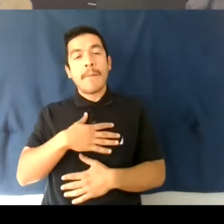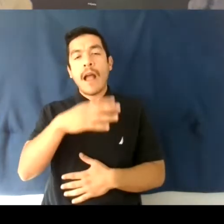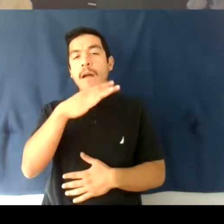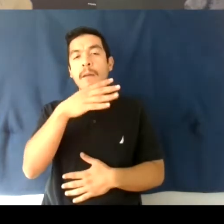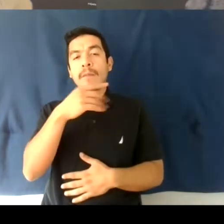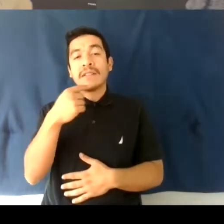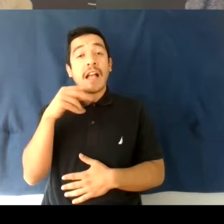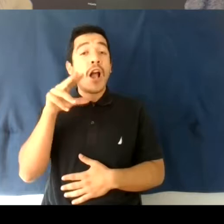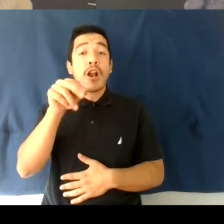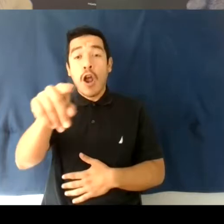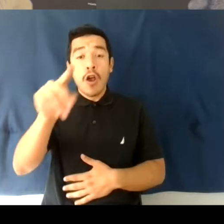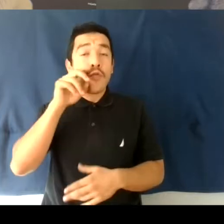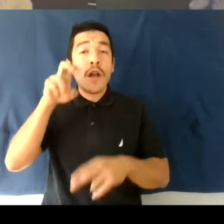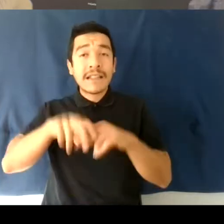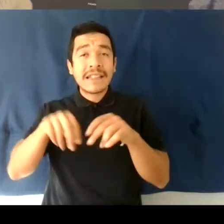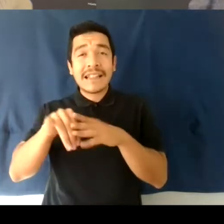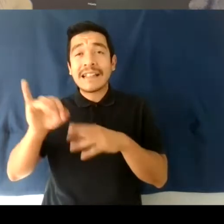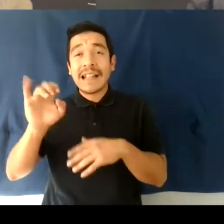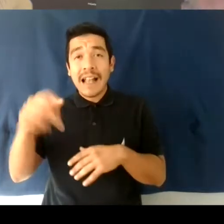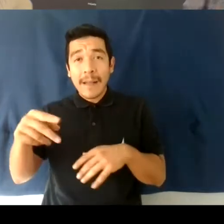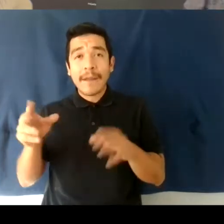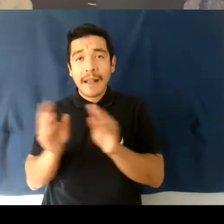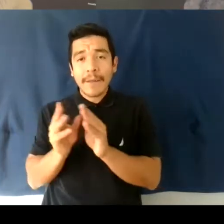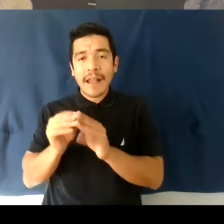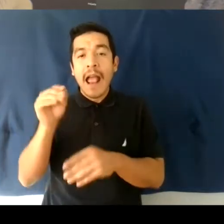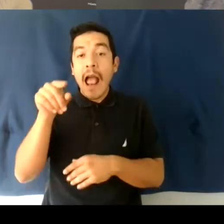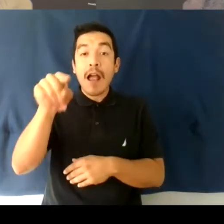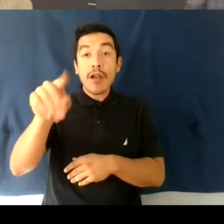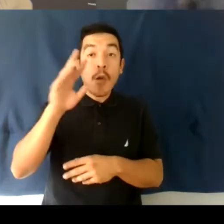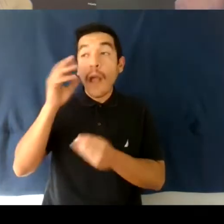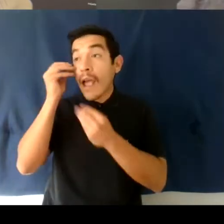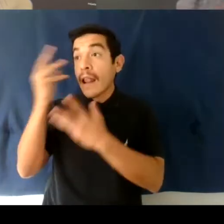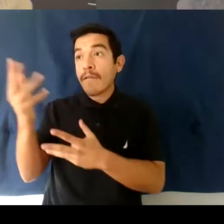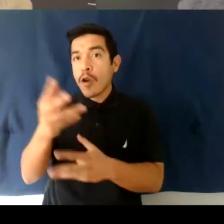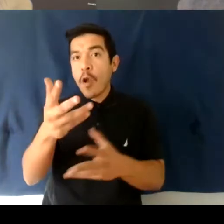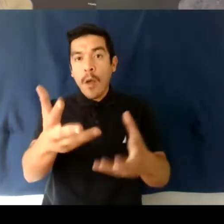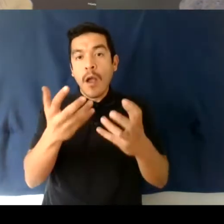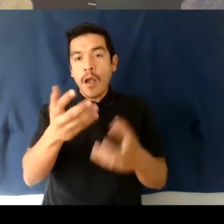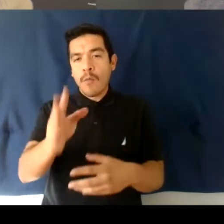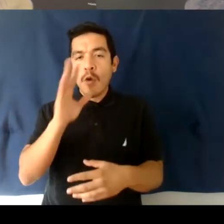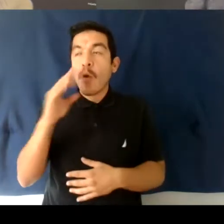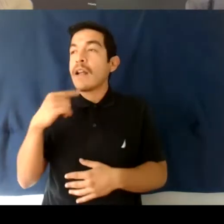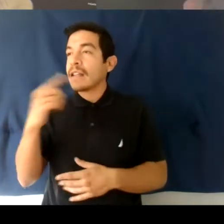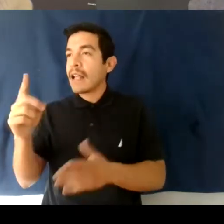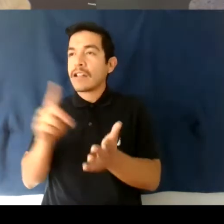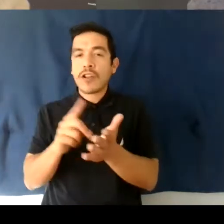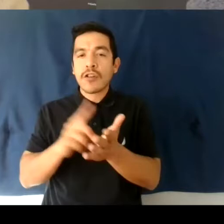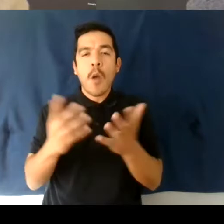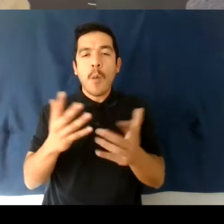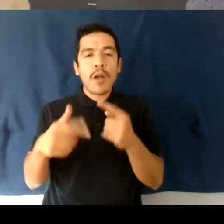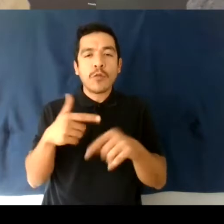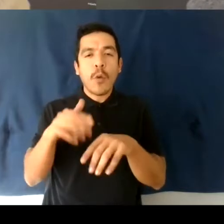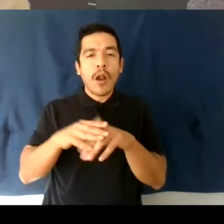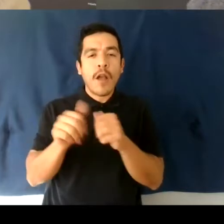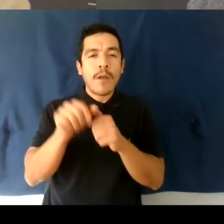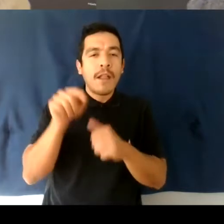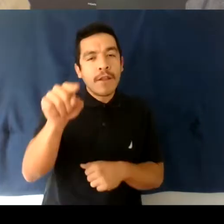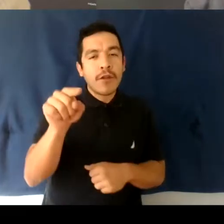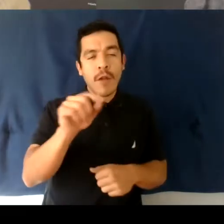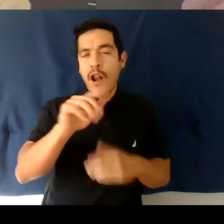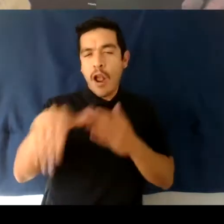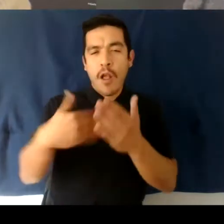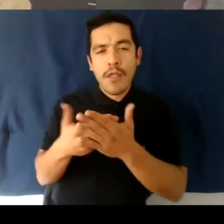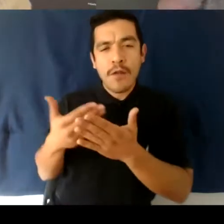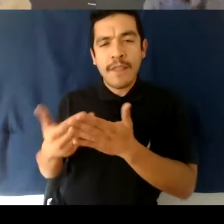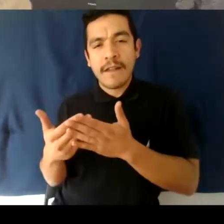like, no, you're going to sit in this IEP meeting and you're going to let them know what you want. You're going to tell the doctors, like, what's going on with you and all those things. But